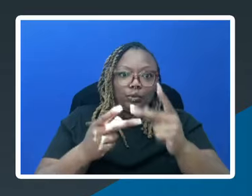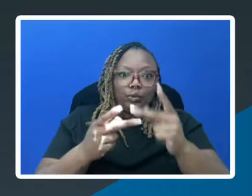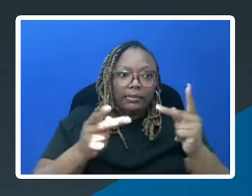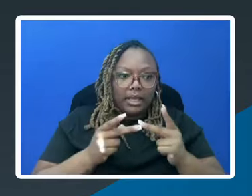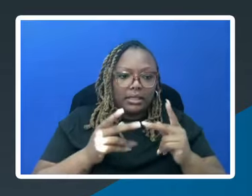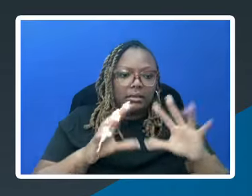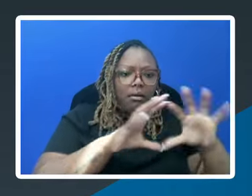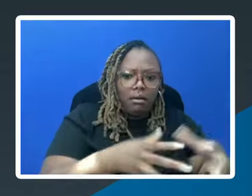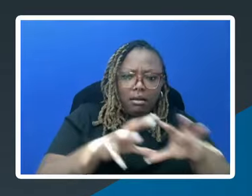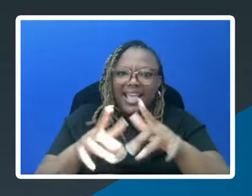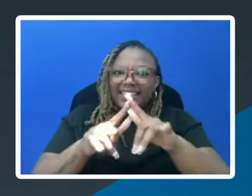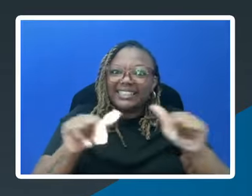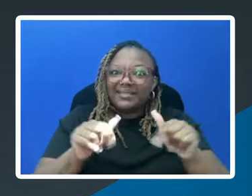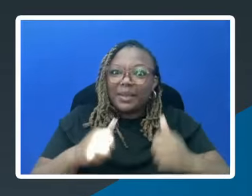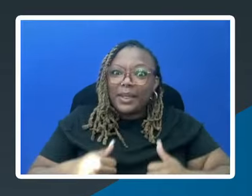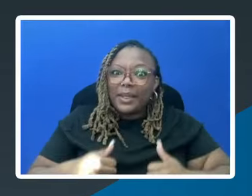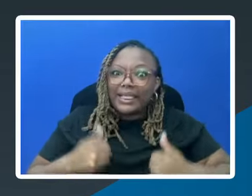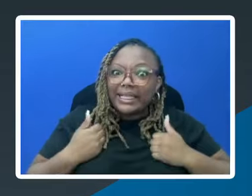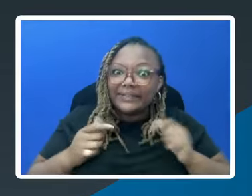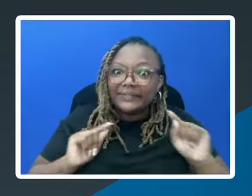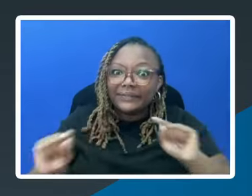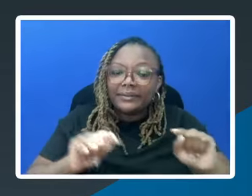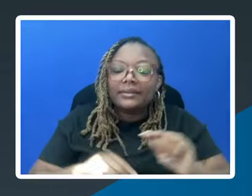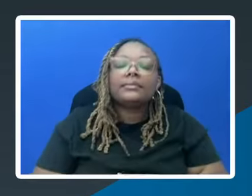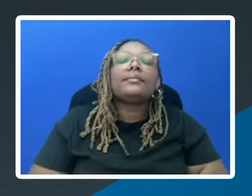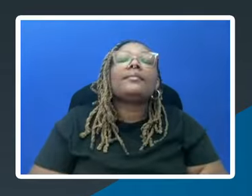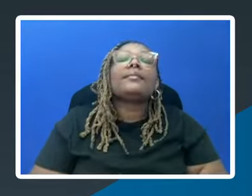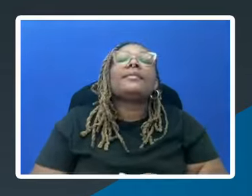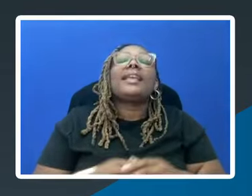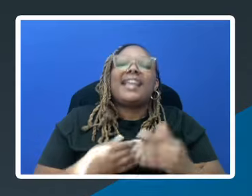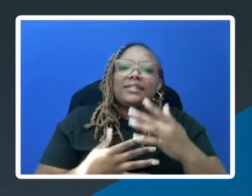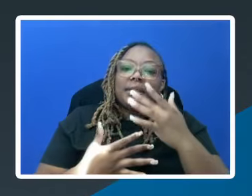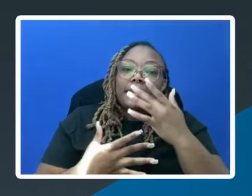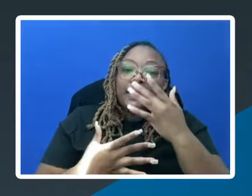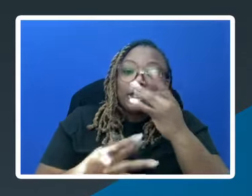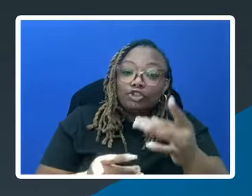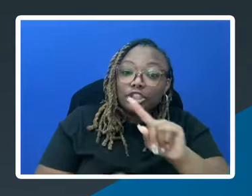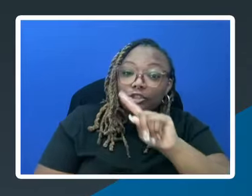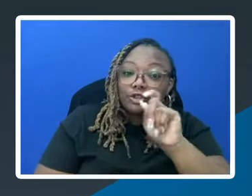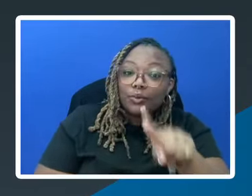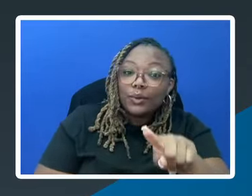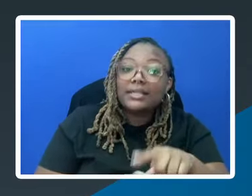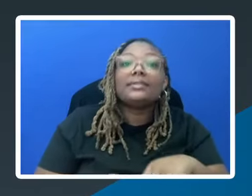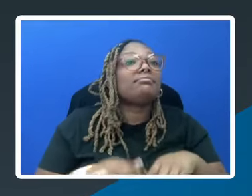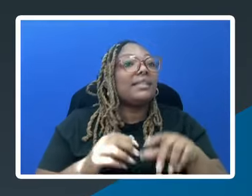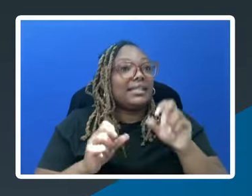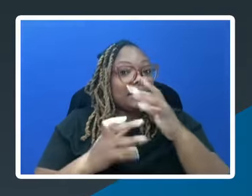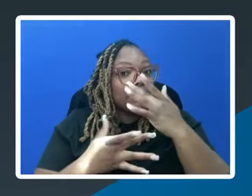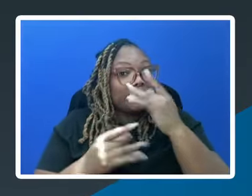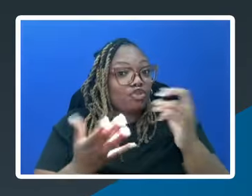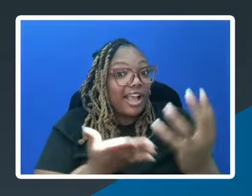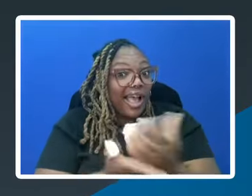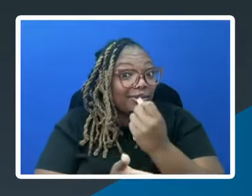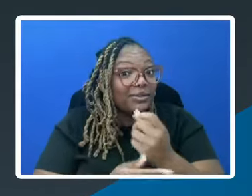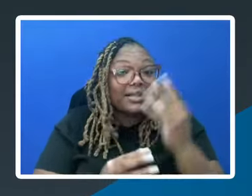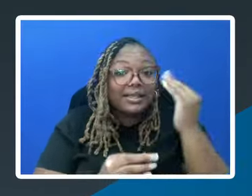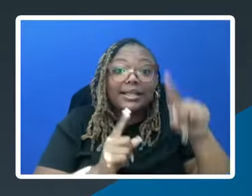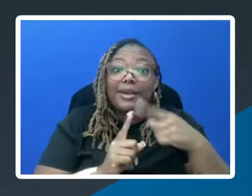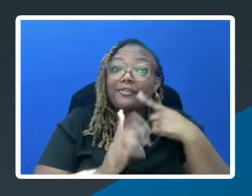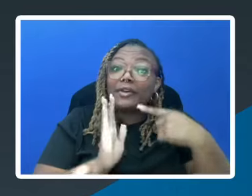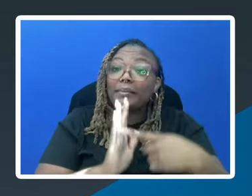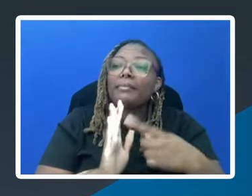time. And it leads to some interesting questions and some interesting opportunities. Just think about it for a second. Our